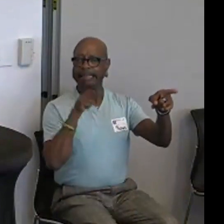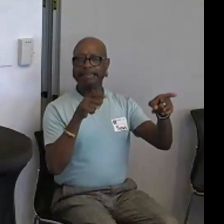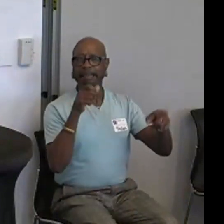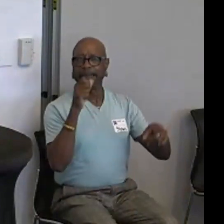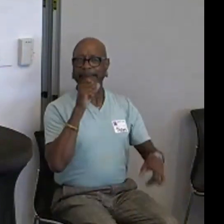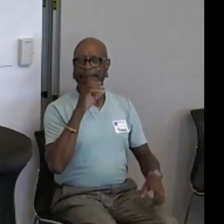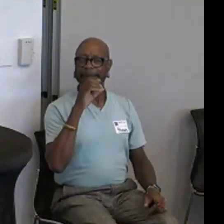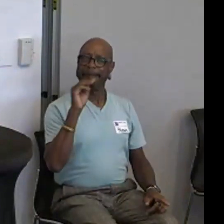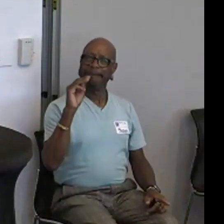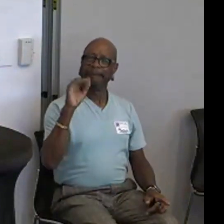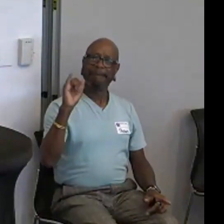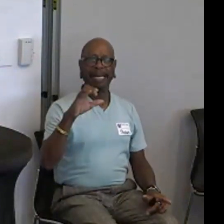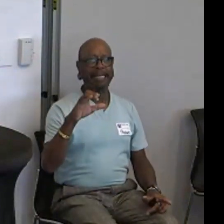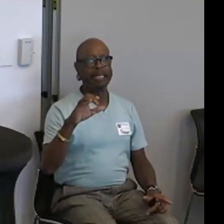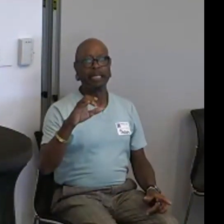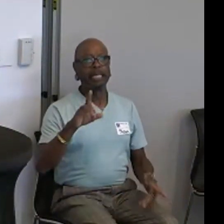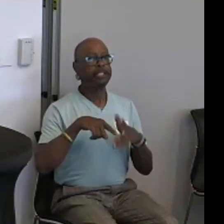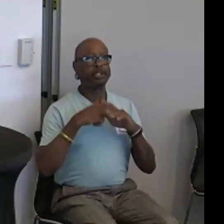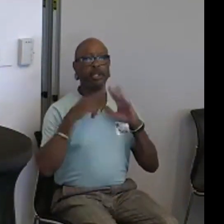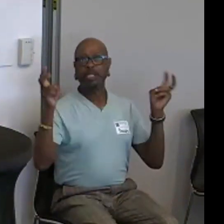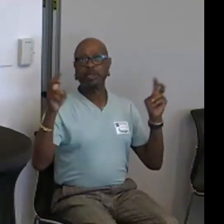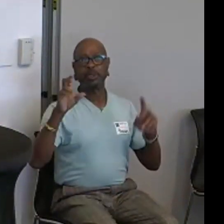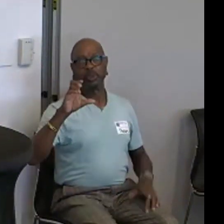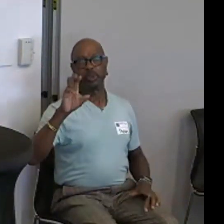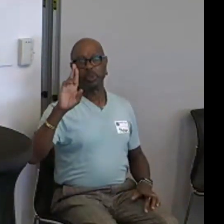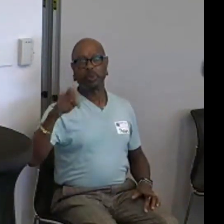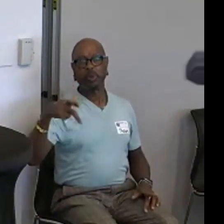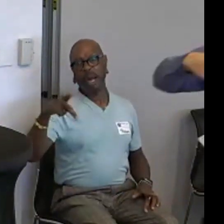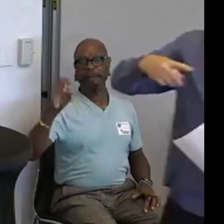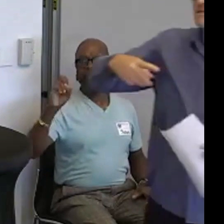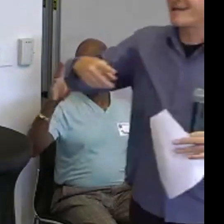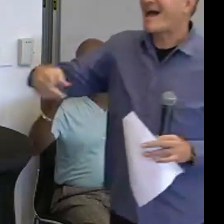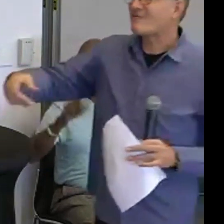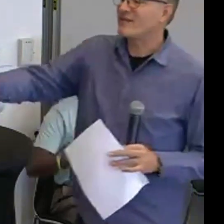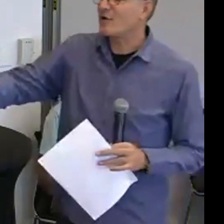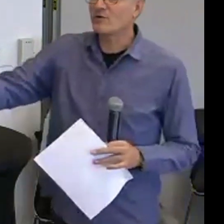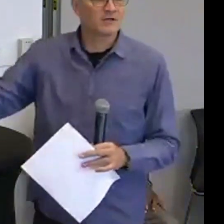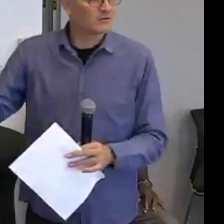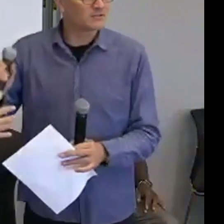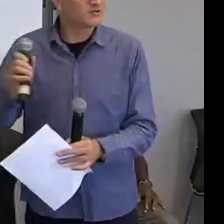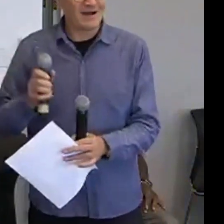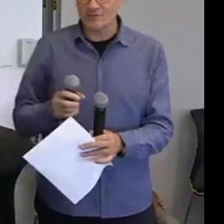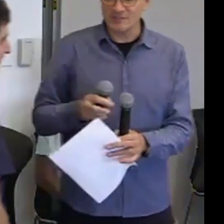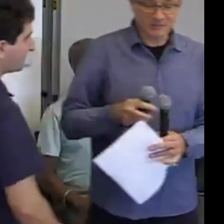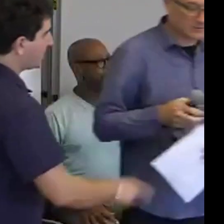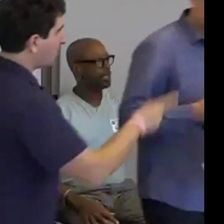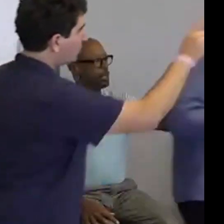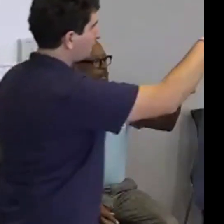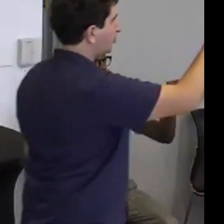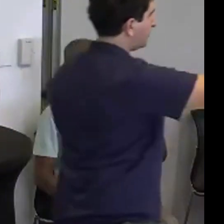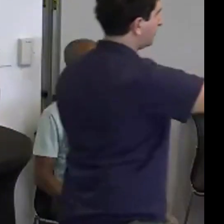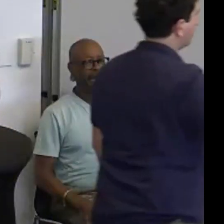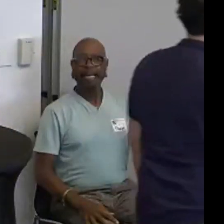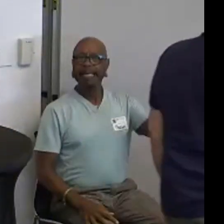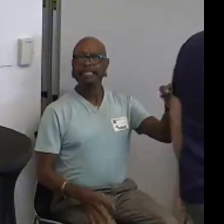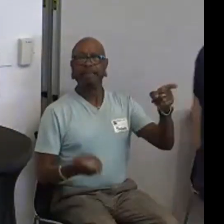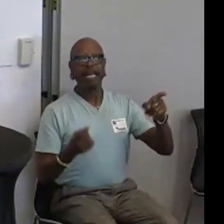Okay, I got one. I'm gonna go with Hobie first because he was trying to squeeze in. He was. Half an hour ago. He was. You've been